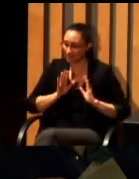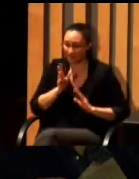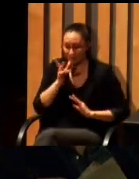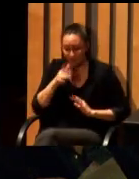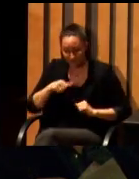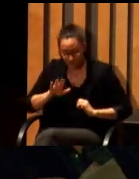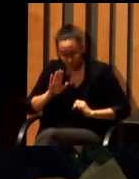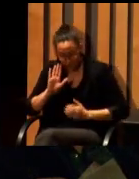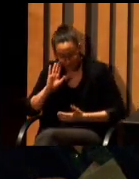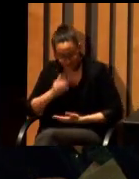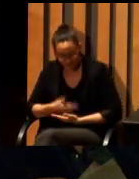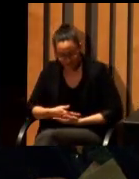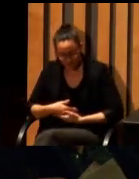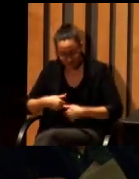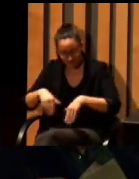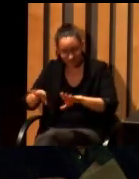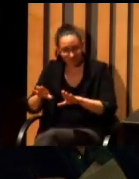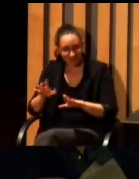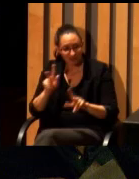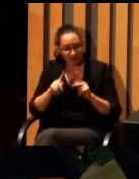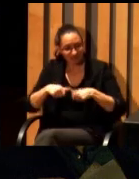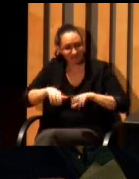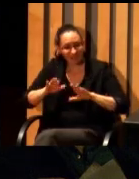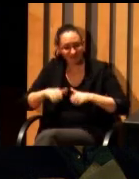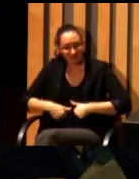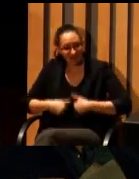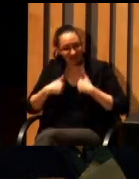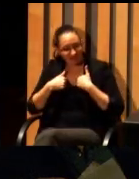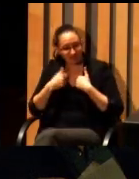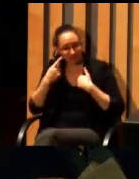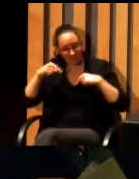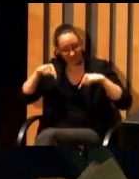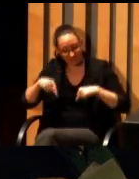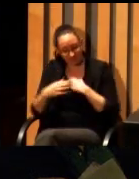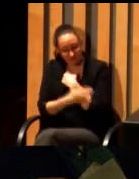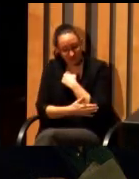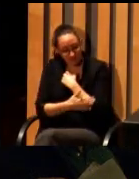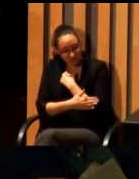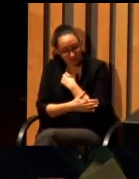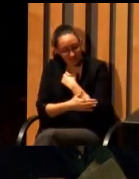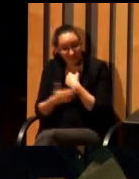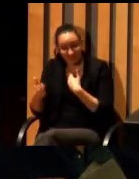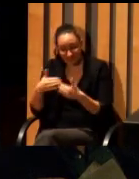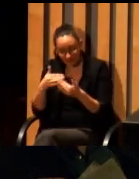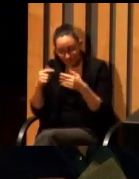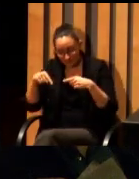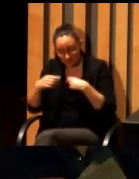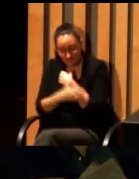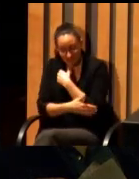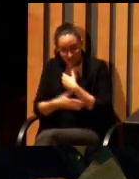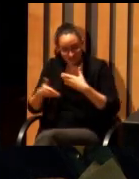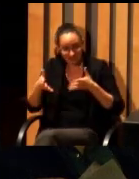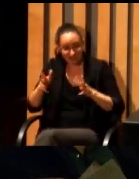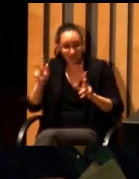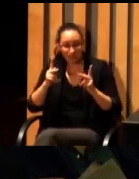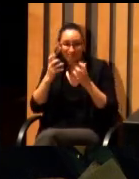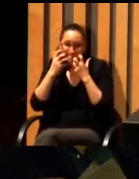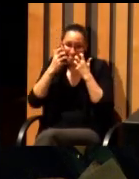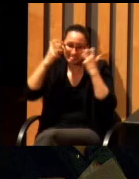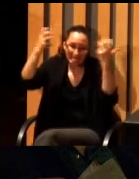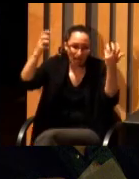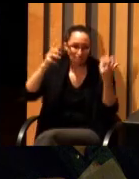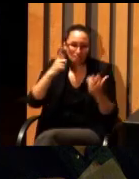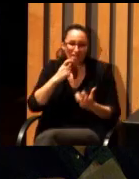sons, people sacrificing their lives for this country, which allows people to just shout Redskins, 80,000